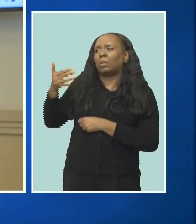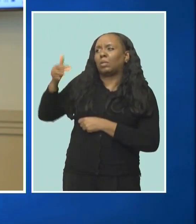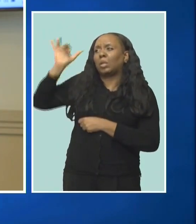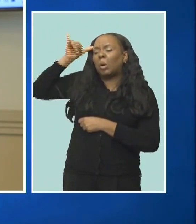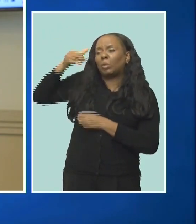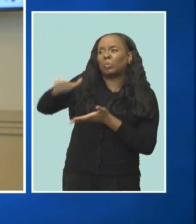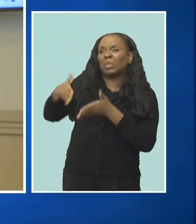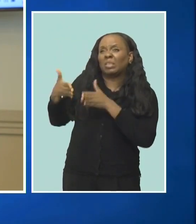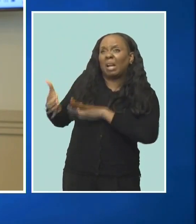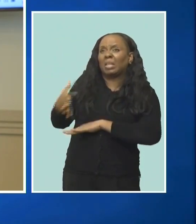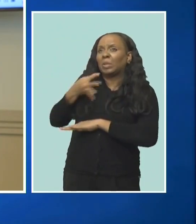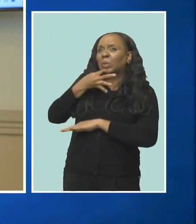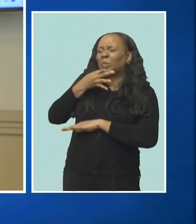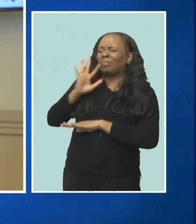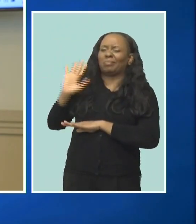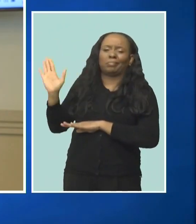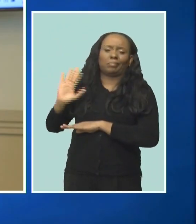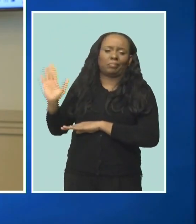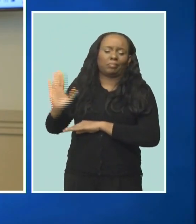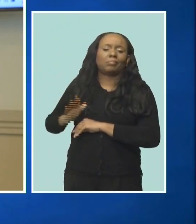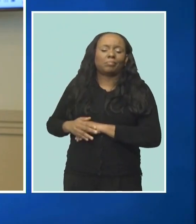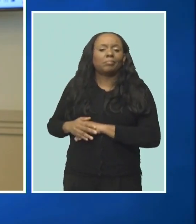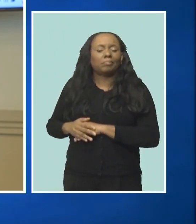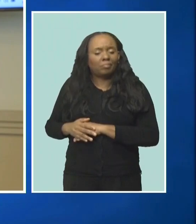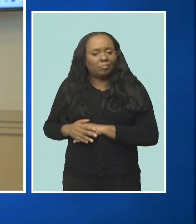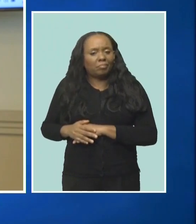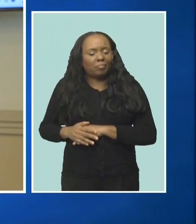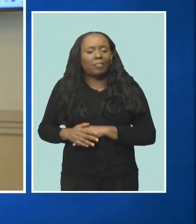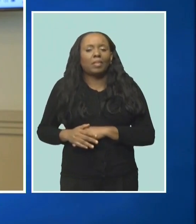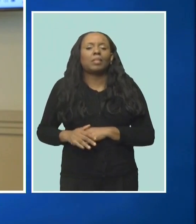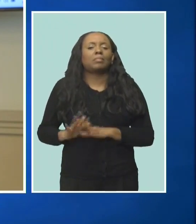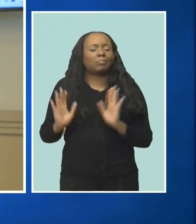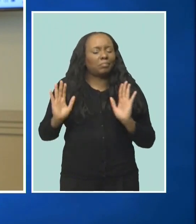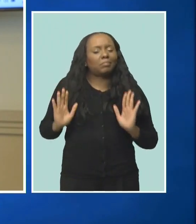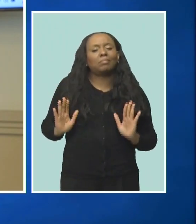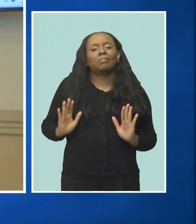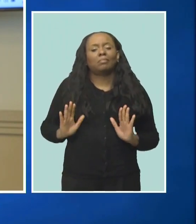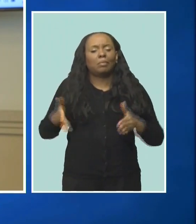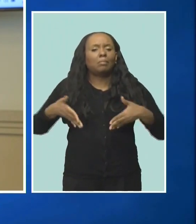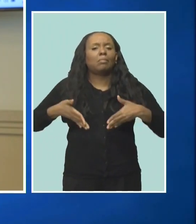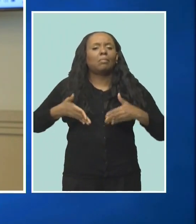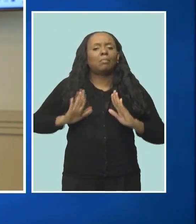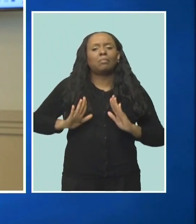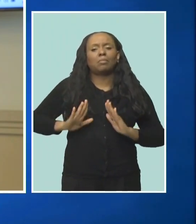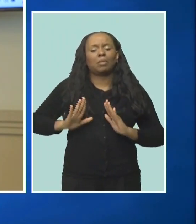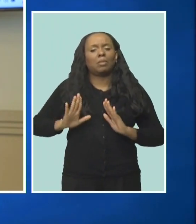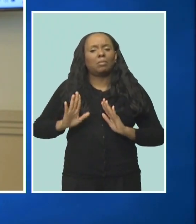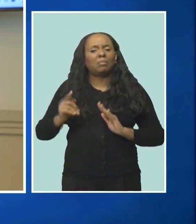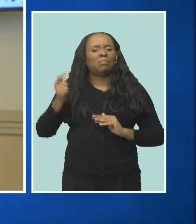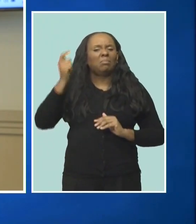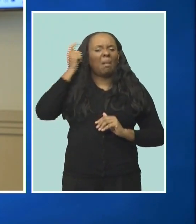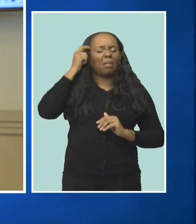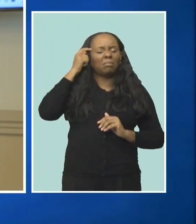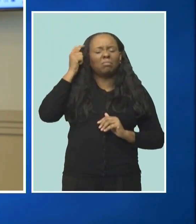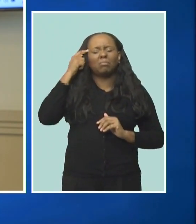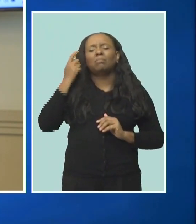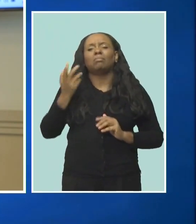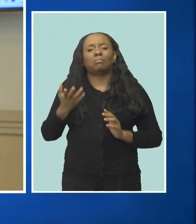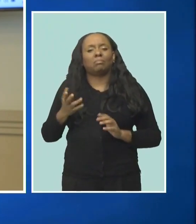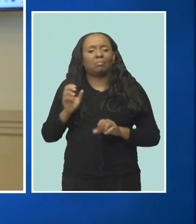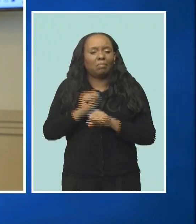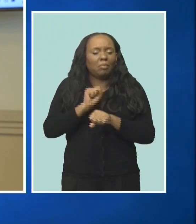So sometimes I think we have to let common sense be our guide, quite frankly, and to have